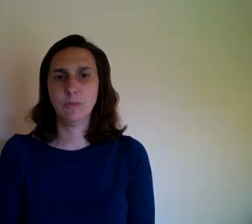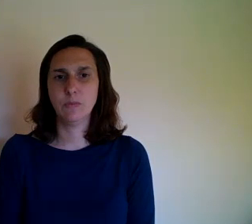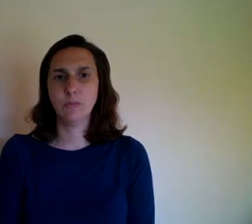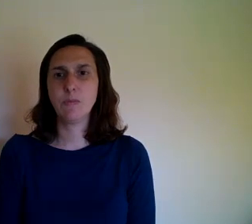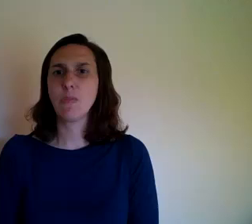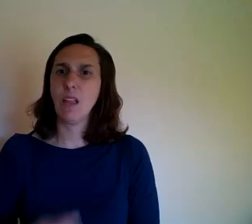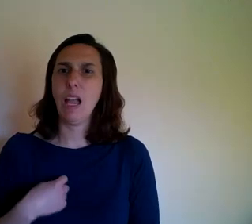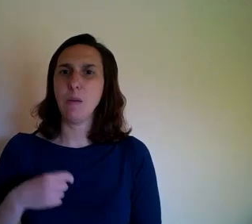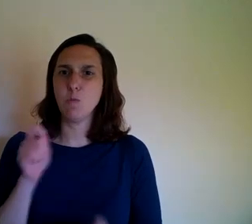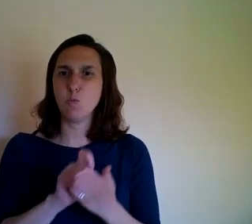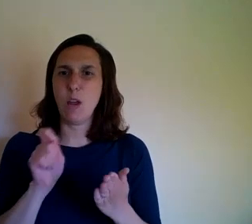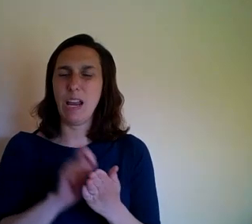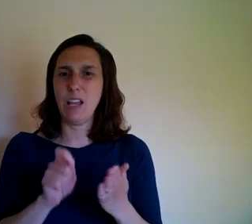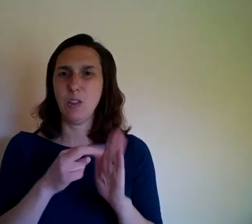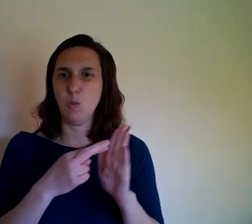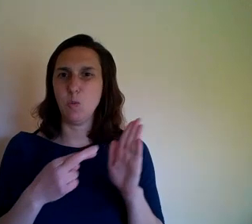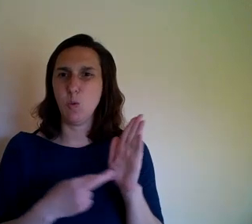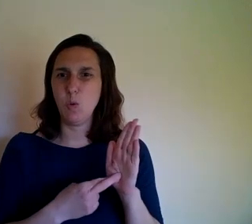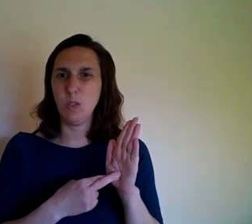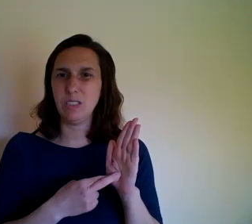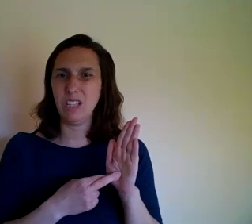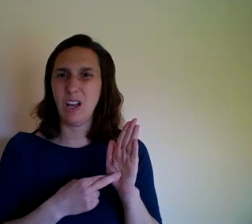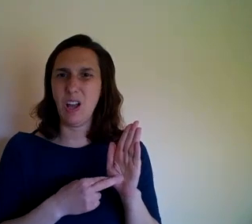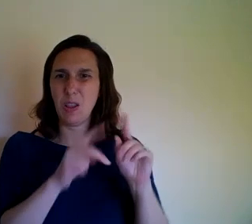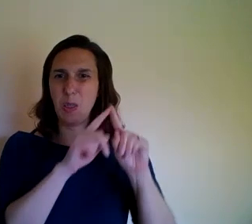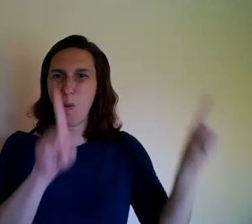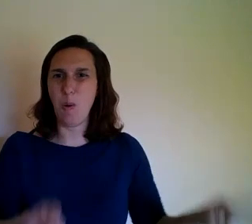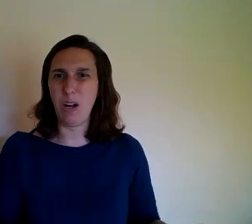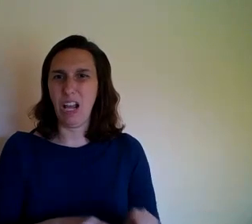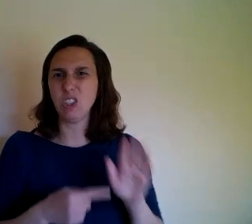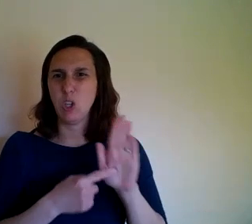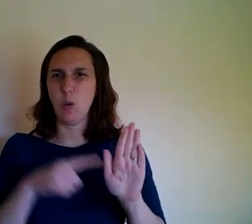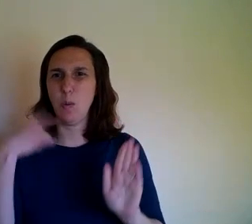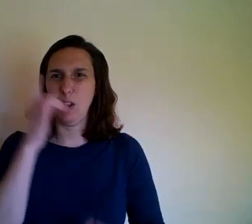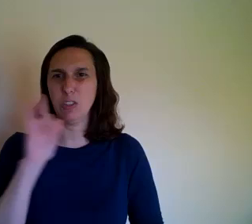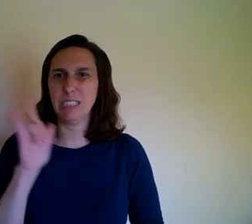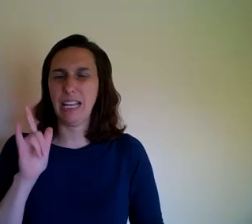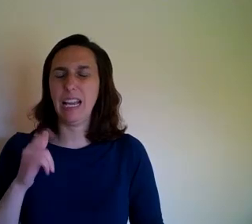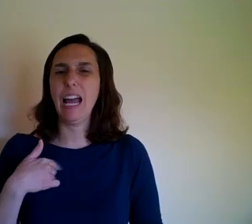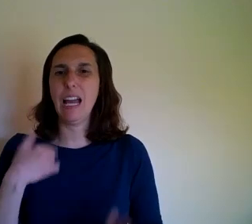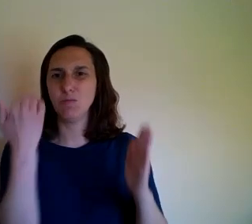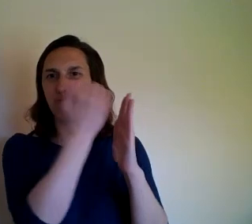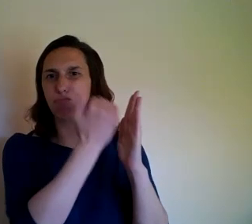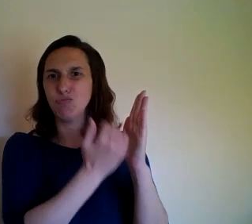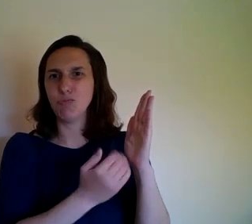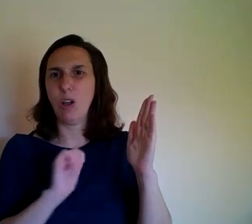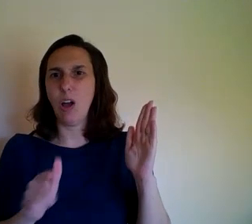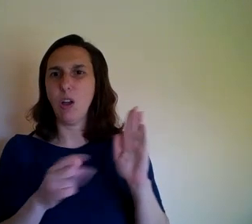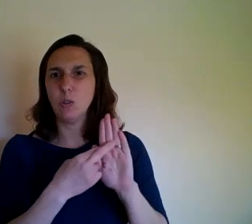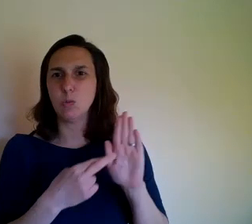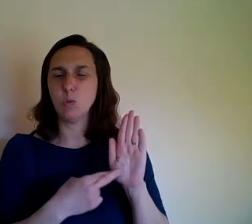Putting these up here. Let me just show you what I'm doing while I do this. So I'm listing all the rules of exponents